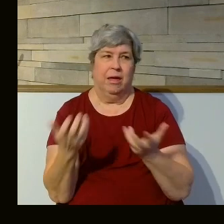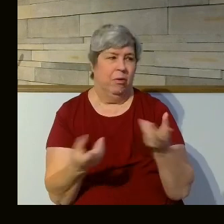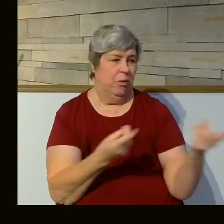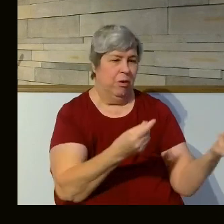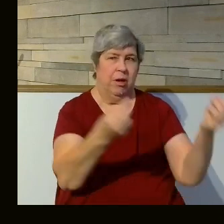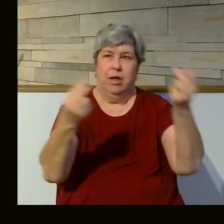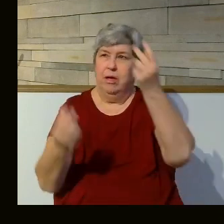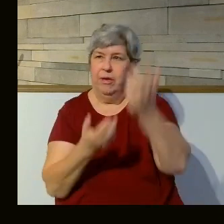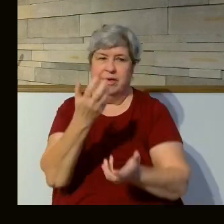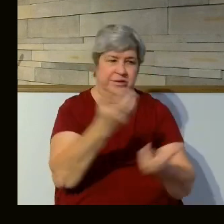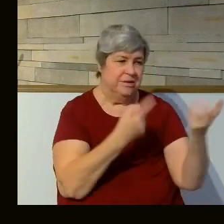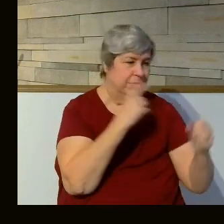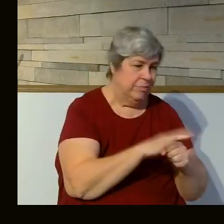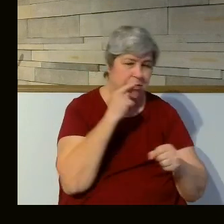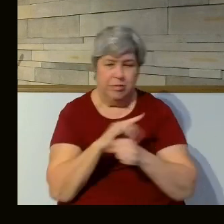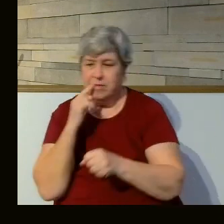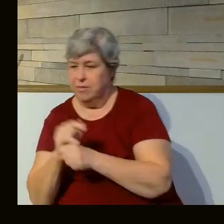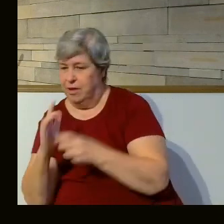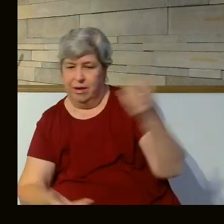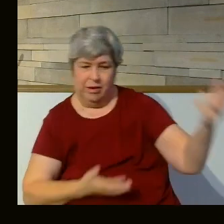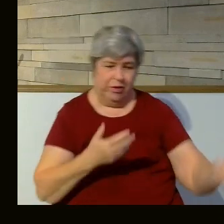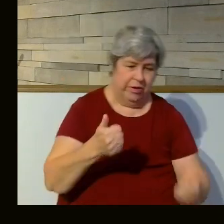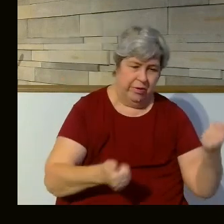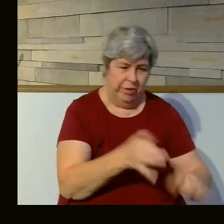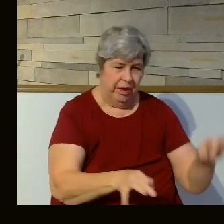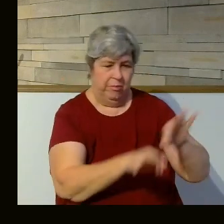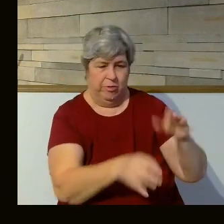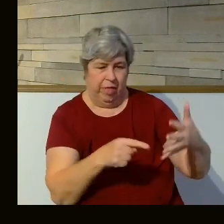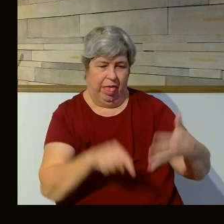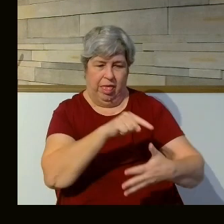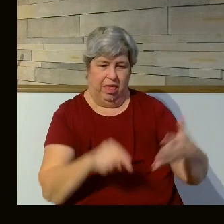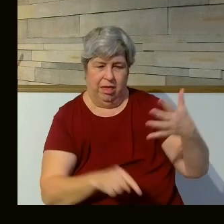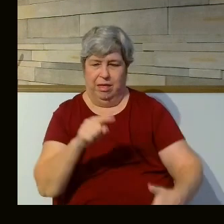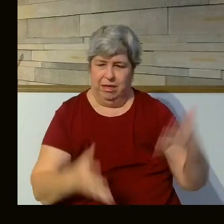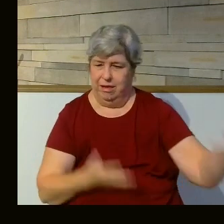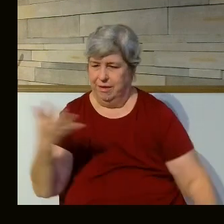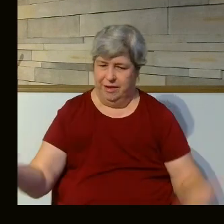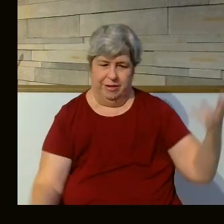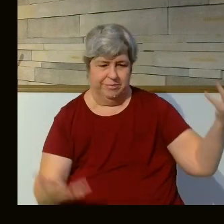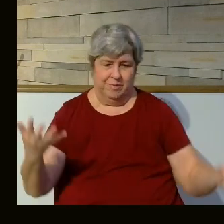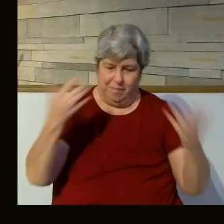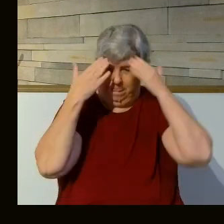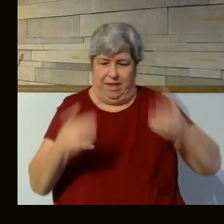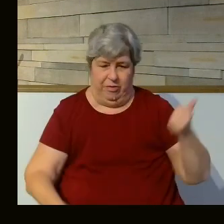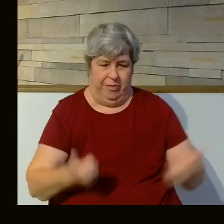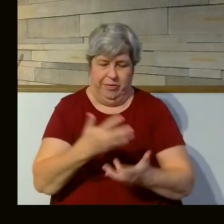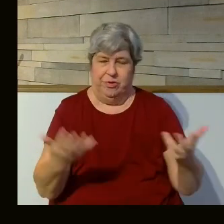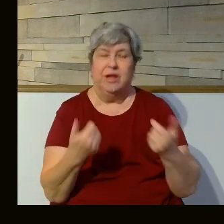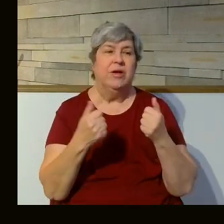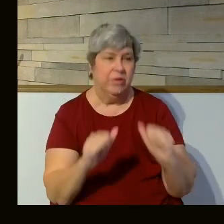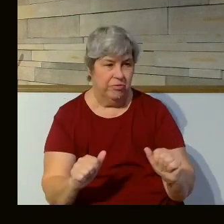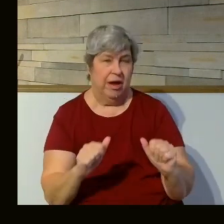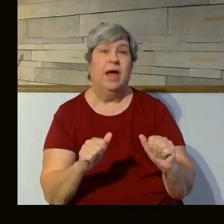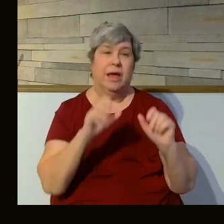of the commitments, and there's various importances of commitments that come at us, and we can continuously juggle those, trying to make